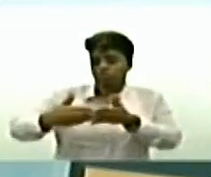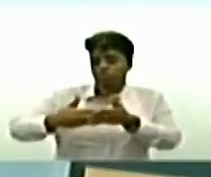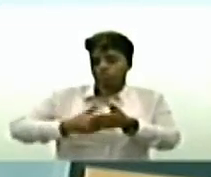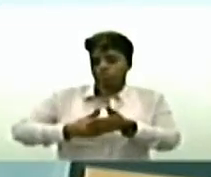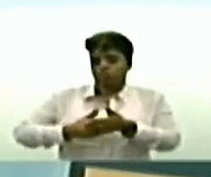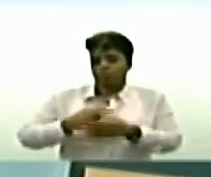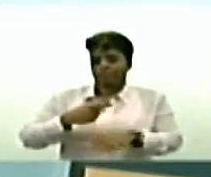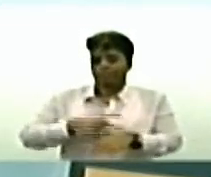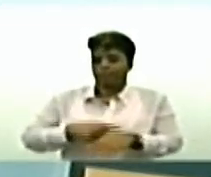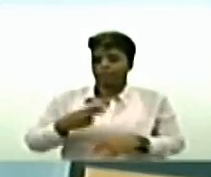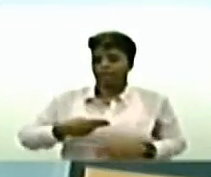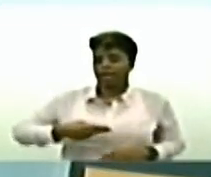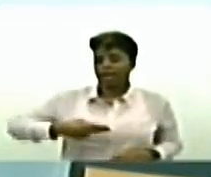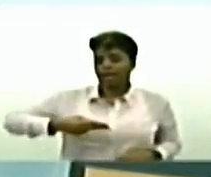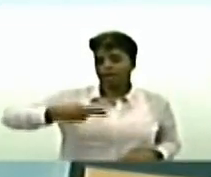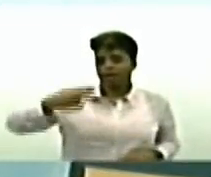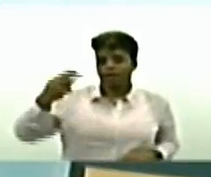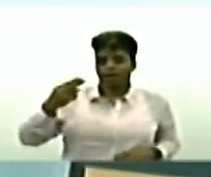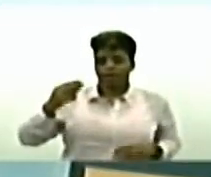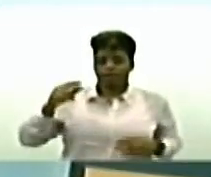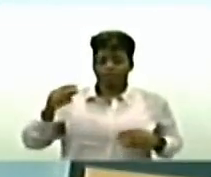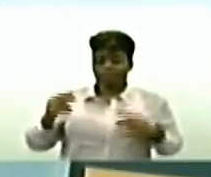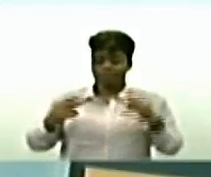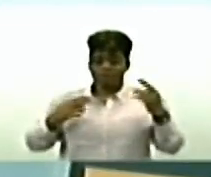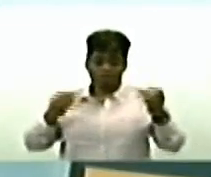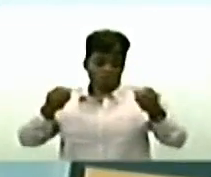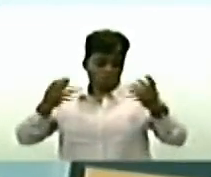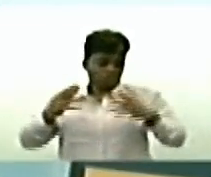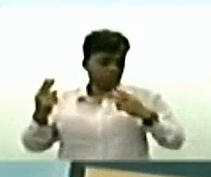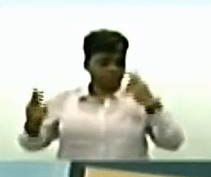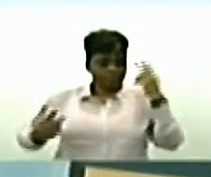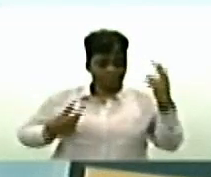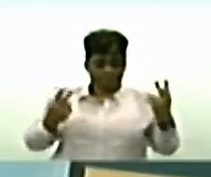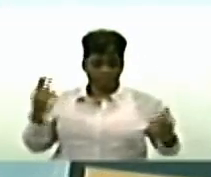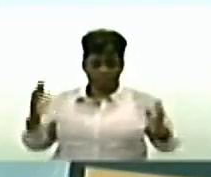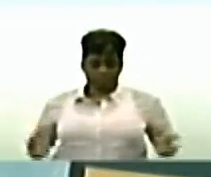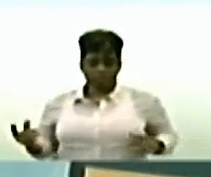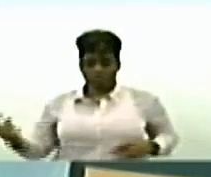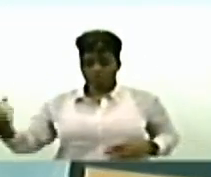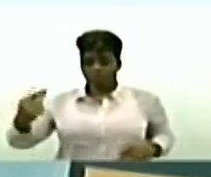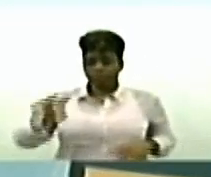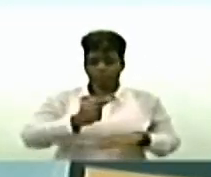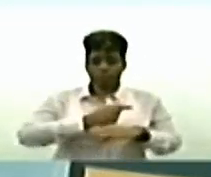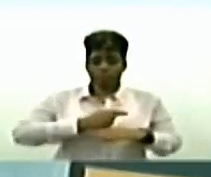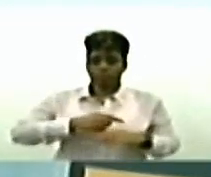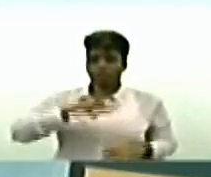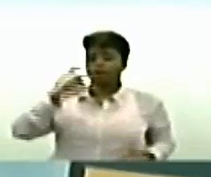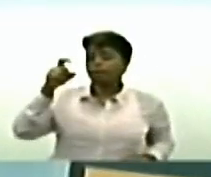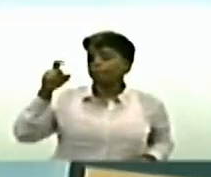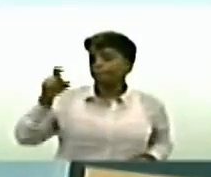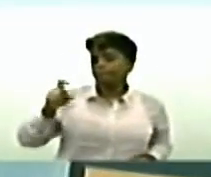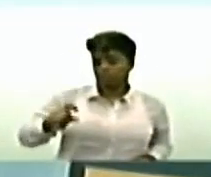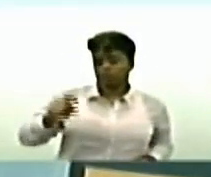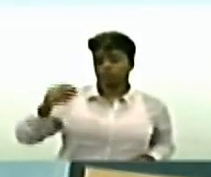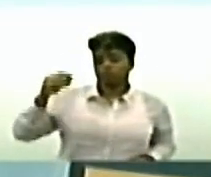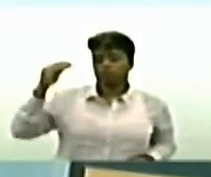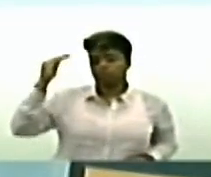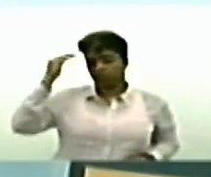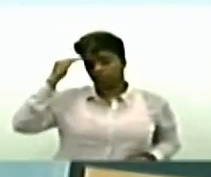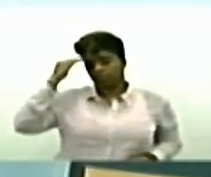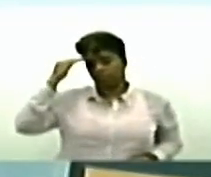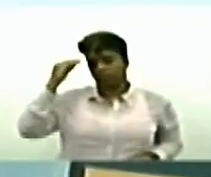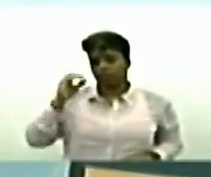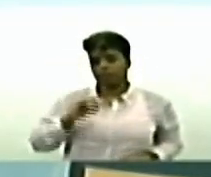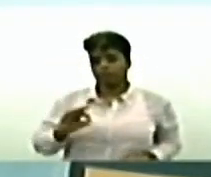of high-end tourism marketing for this country, that is something that we must be aware of.